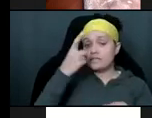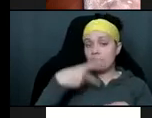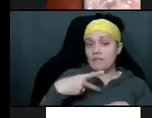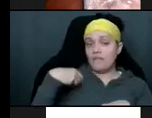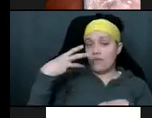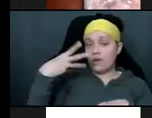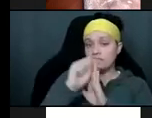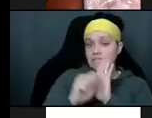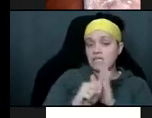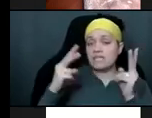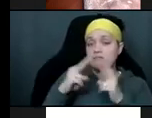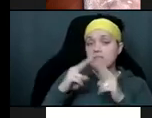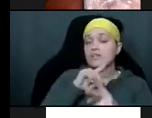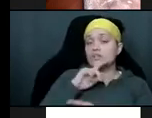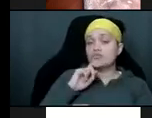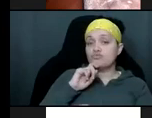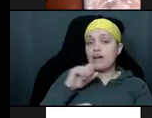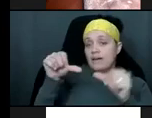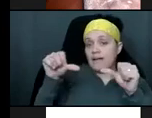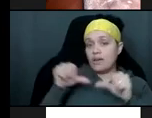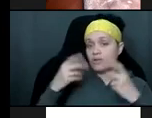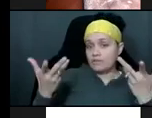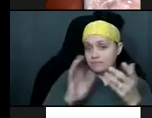Washington state is a relatively dry area.